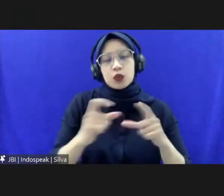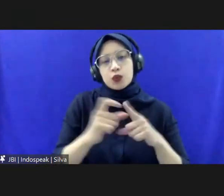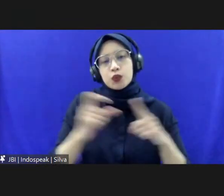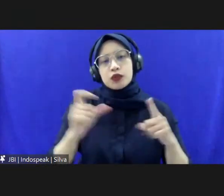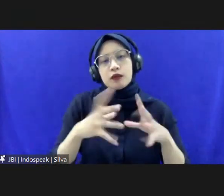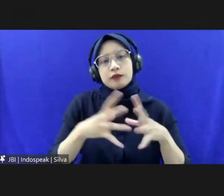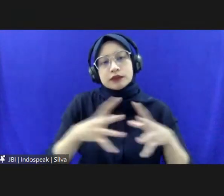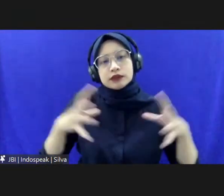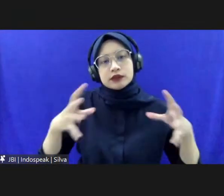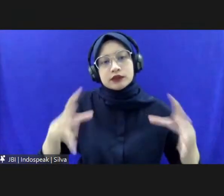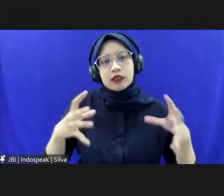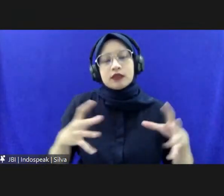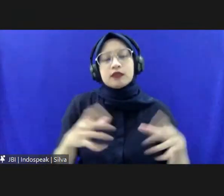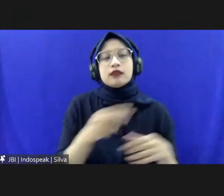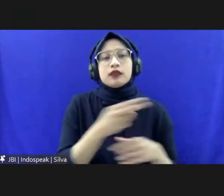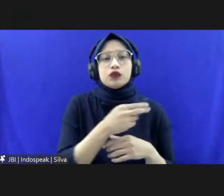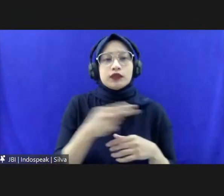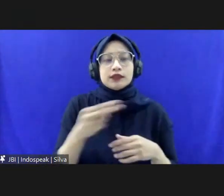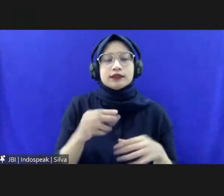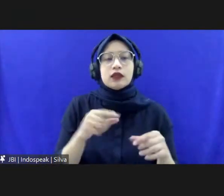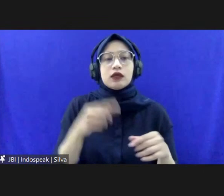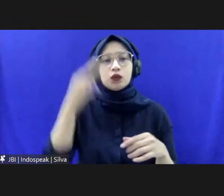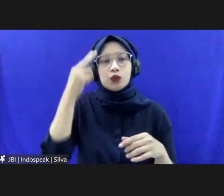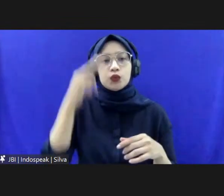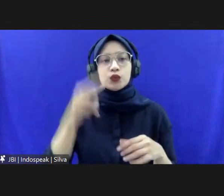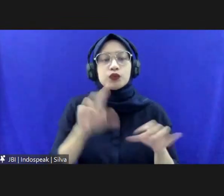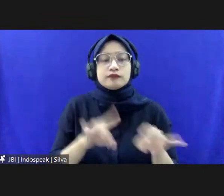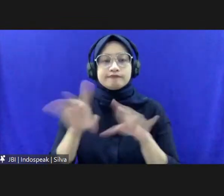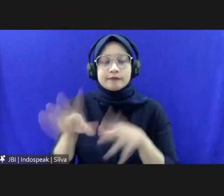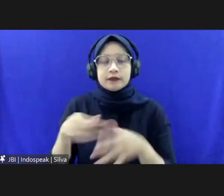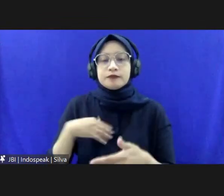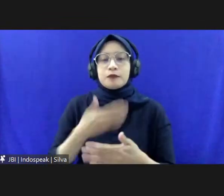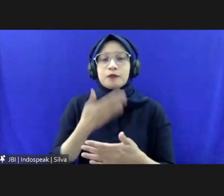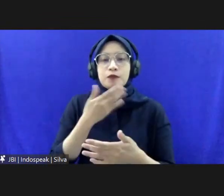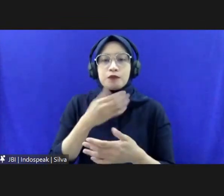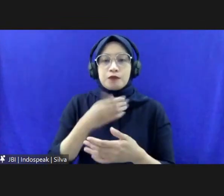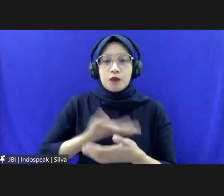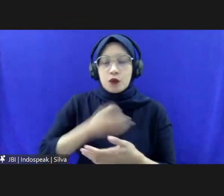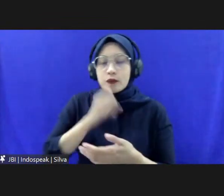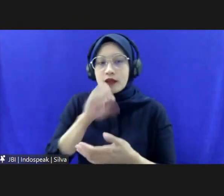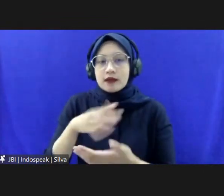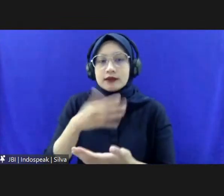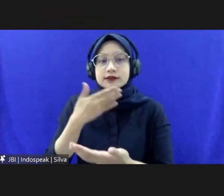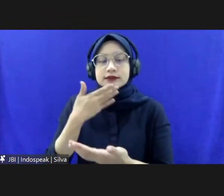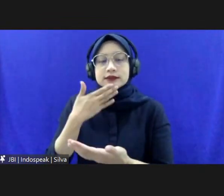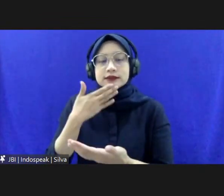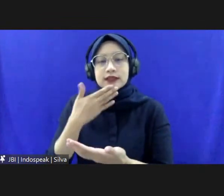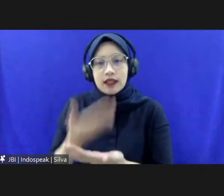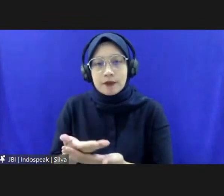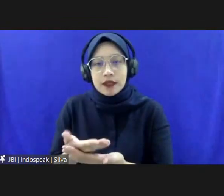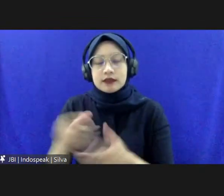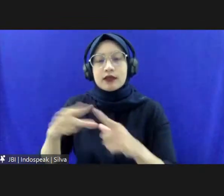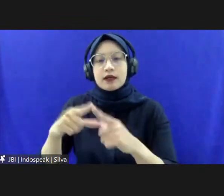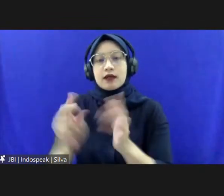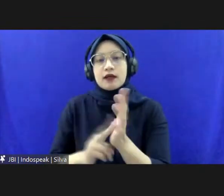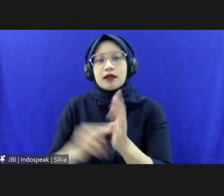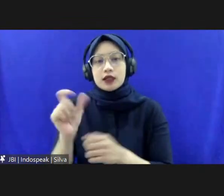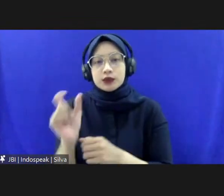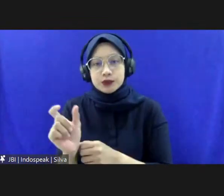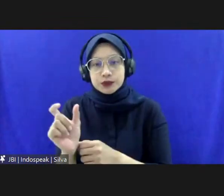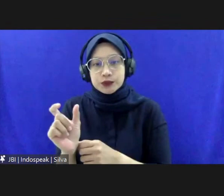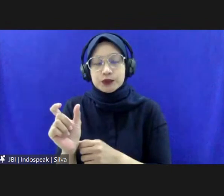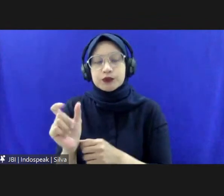to congratulate ANU, in particular, the team at Indonesia Project for successfully